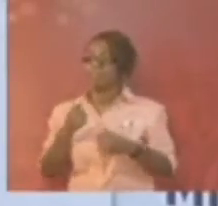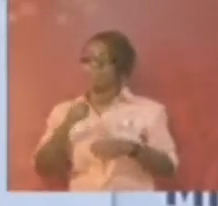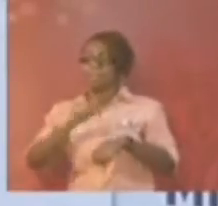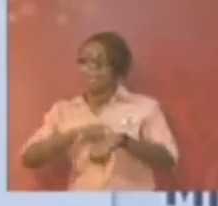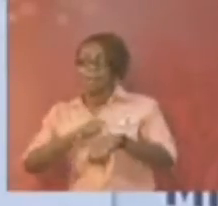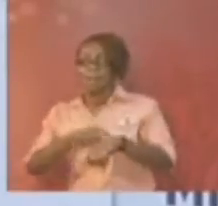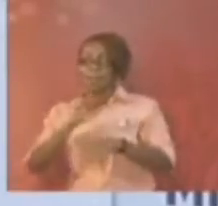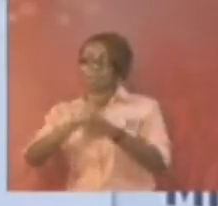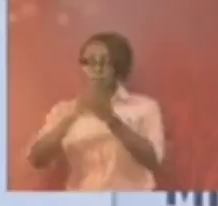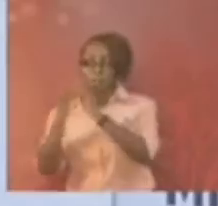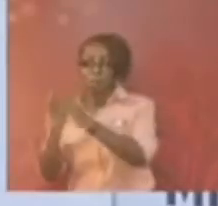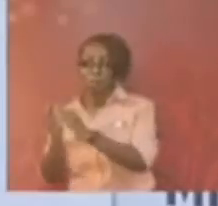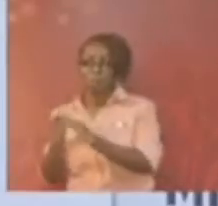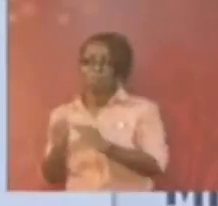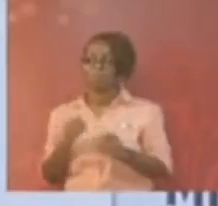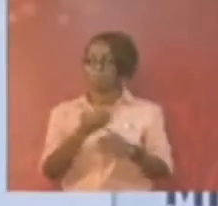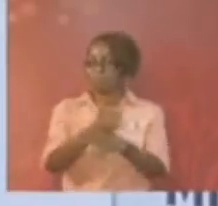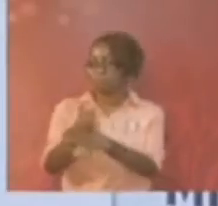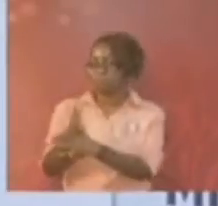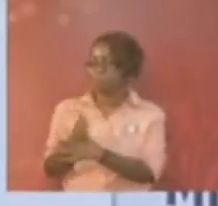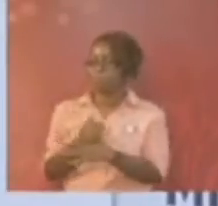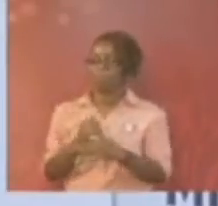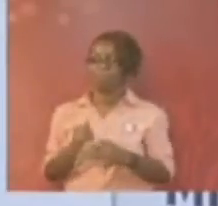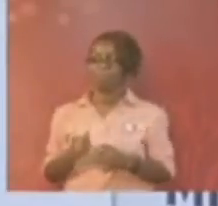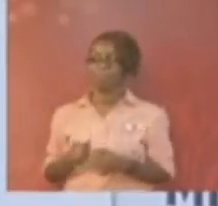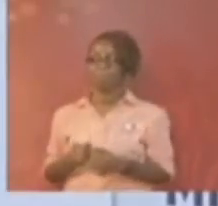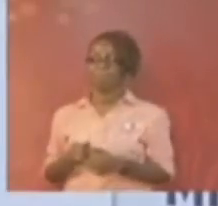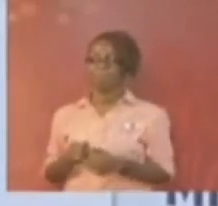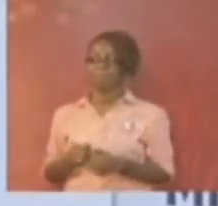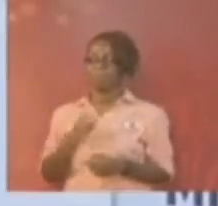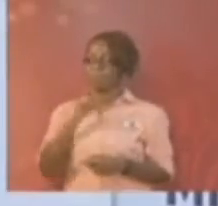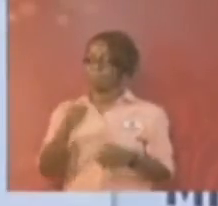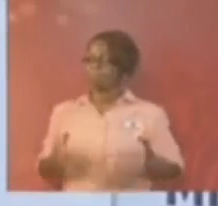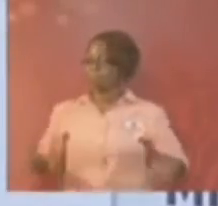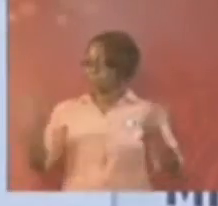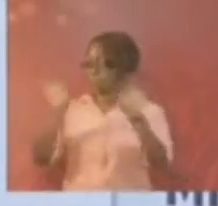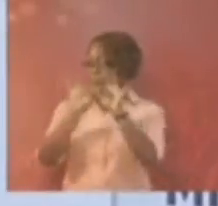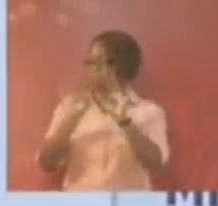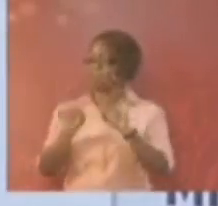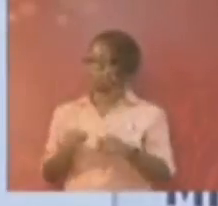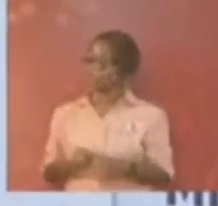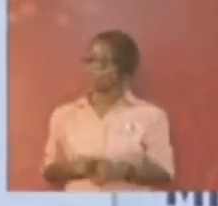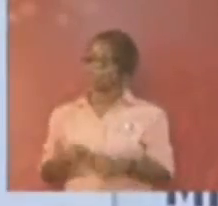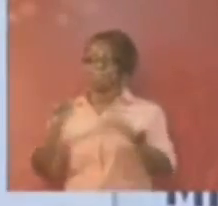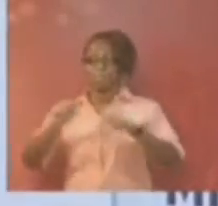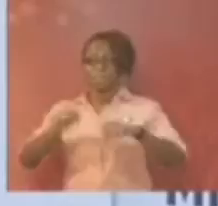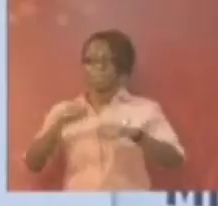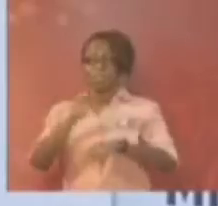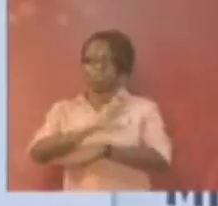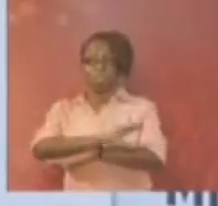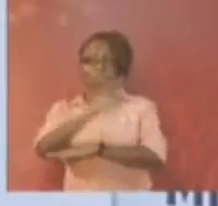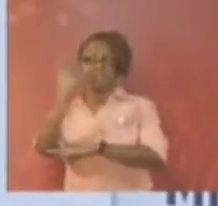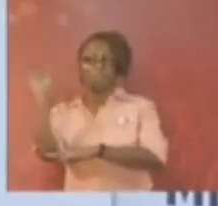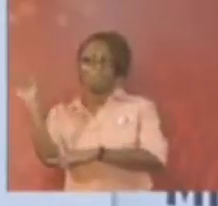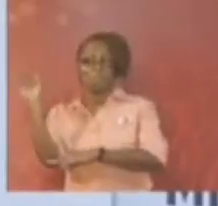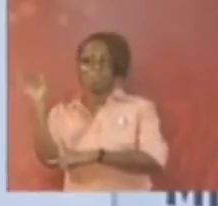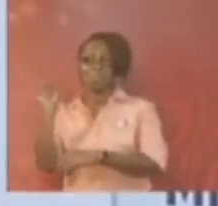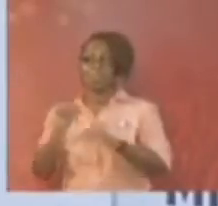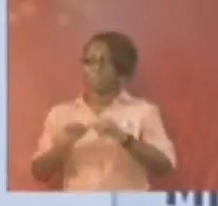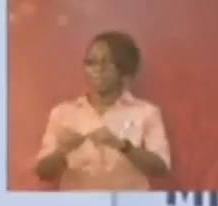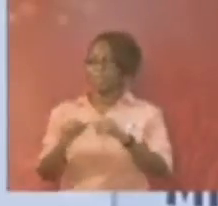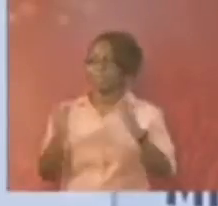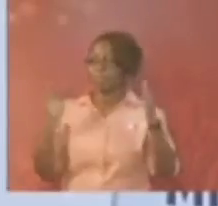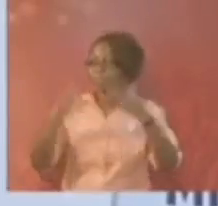for sharing. And it's very important in the context of this Christmas that we maintain that,